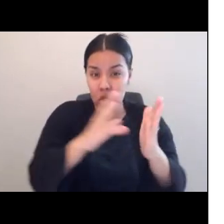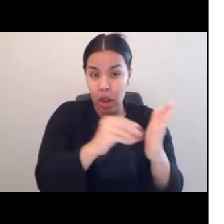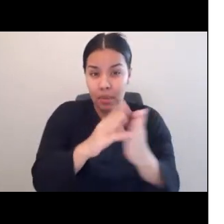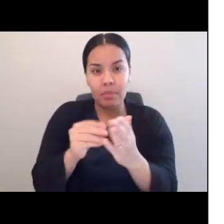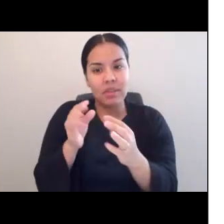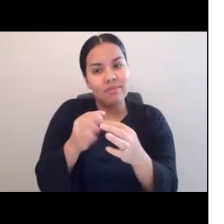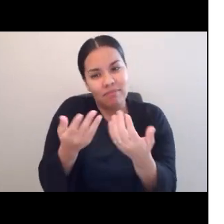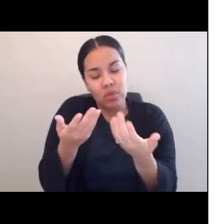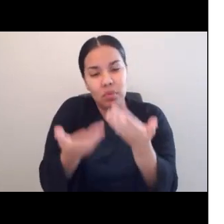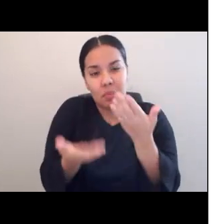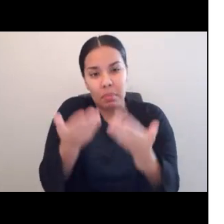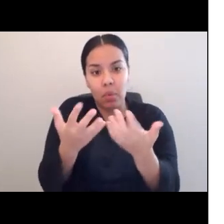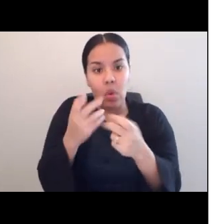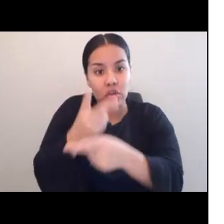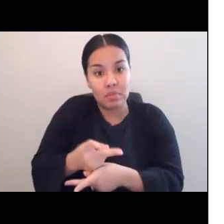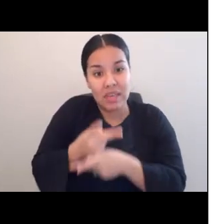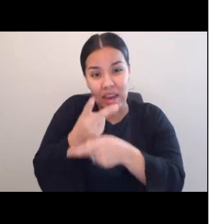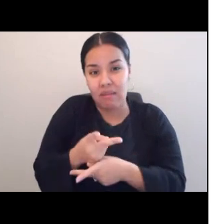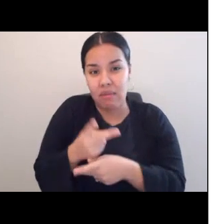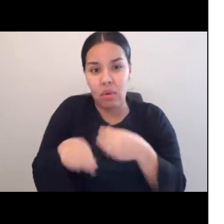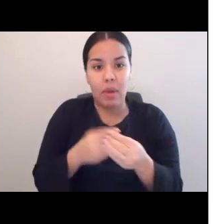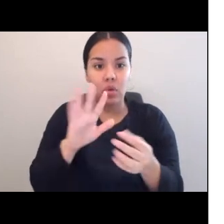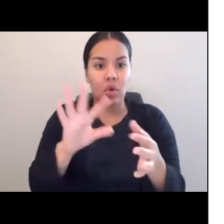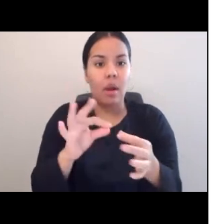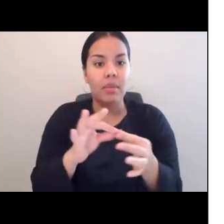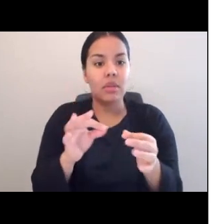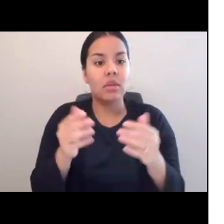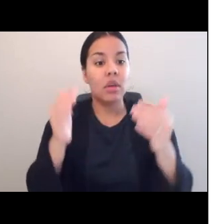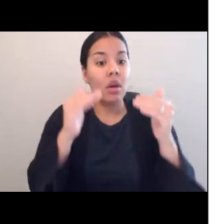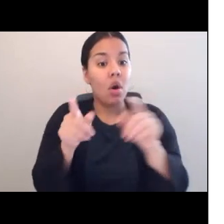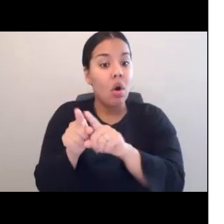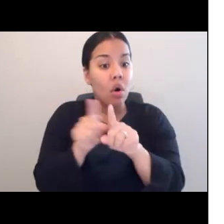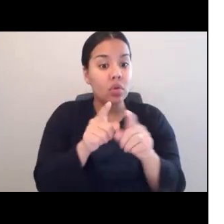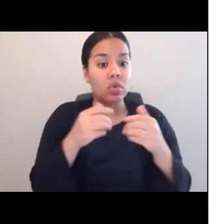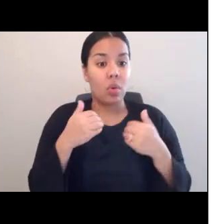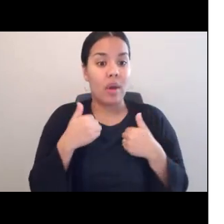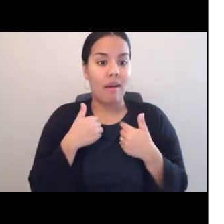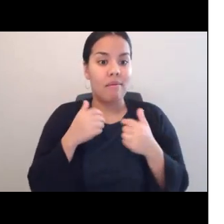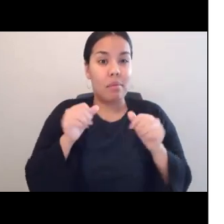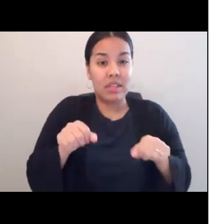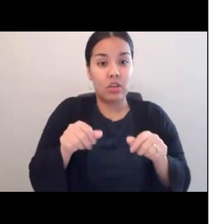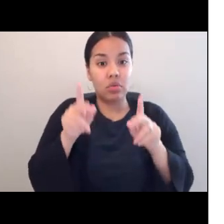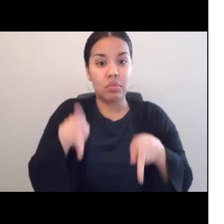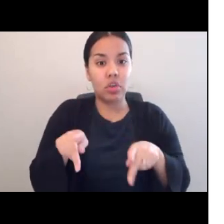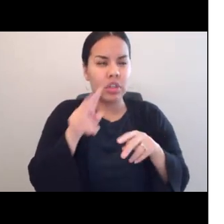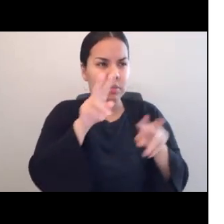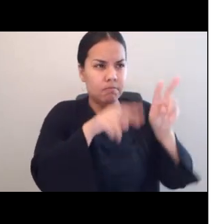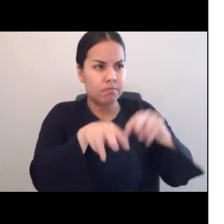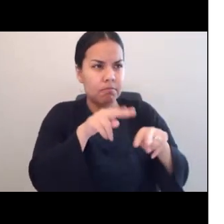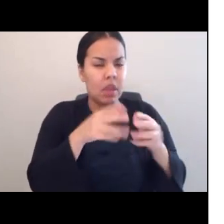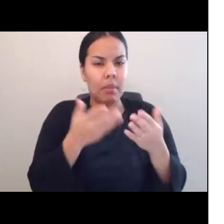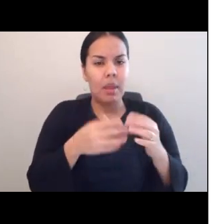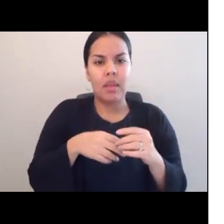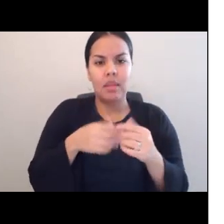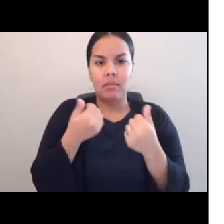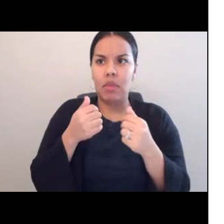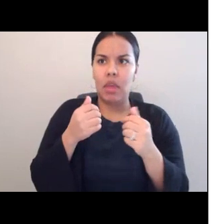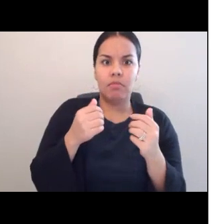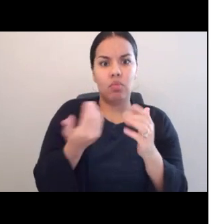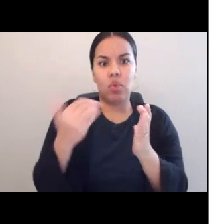saying. There's also the potential that other people might misrepresent your research, but this is only a